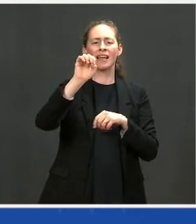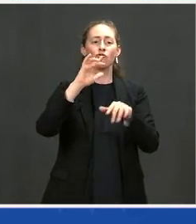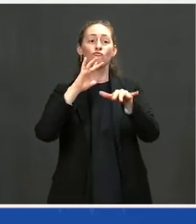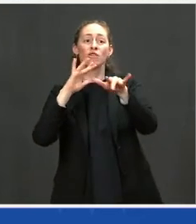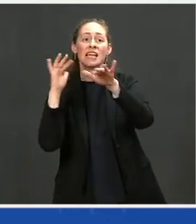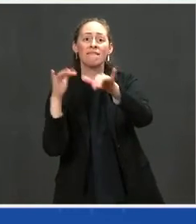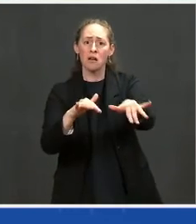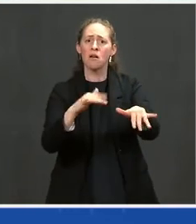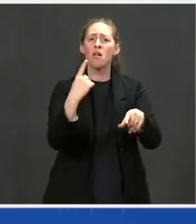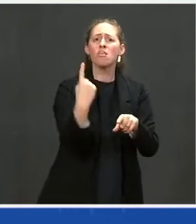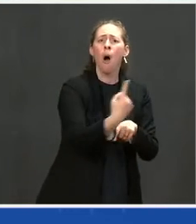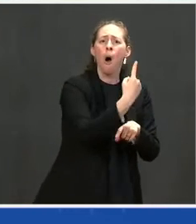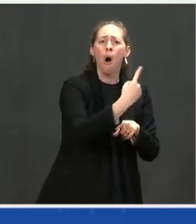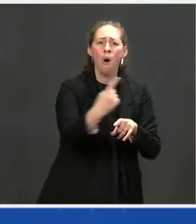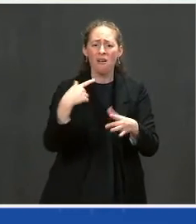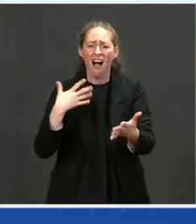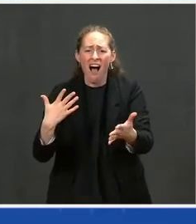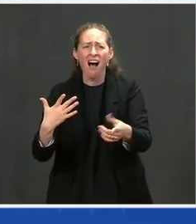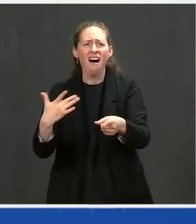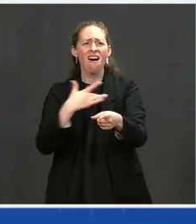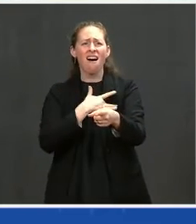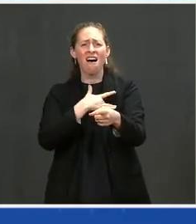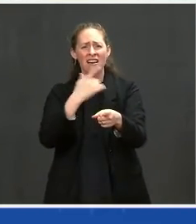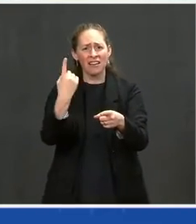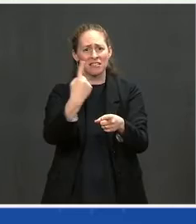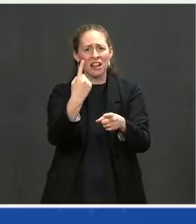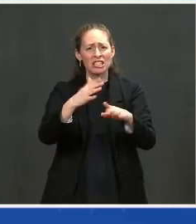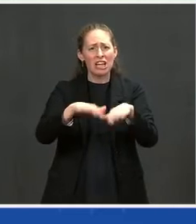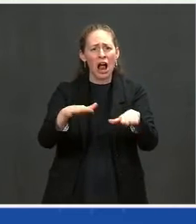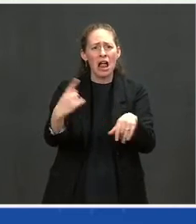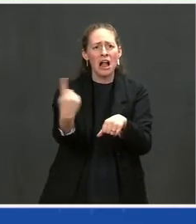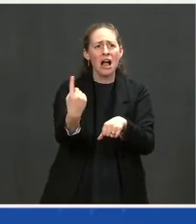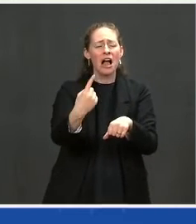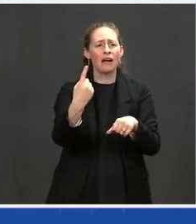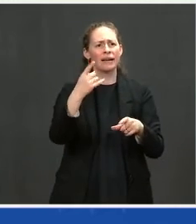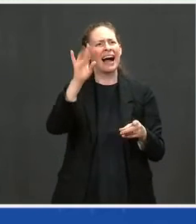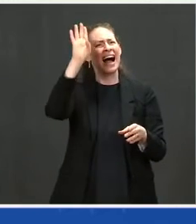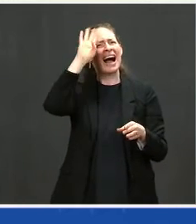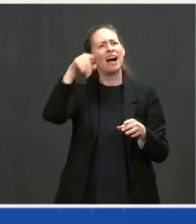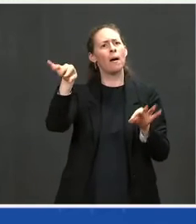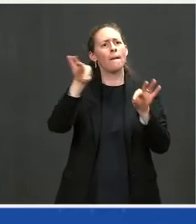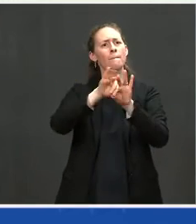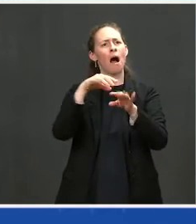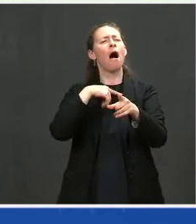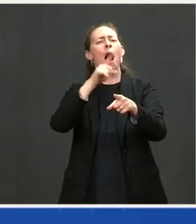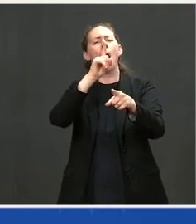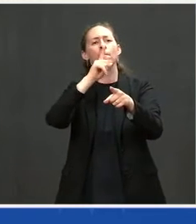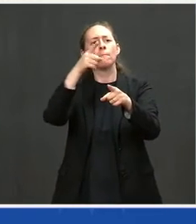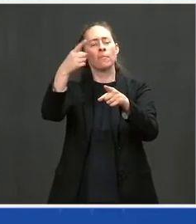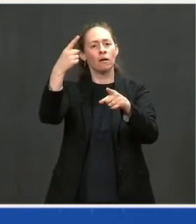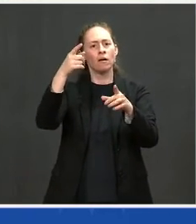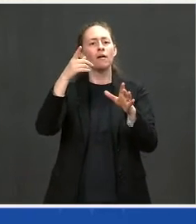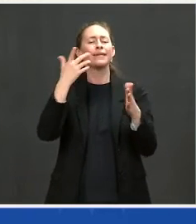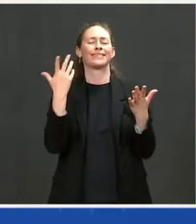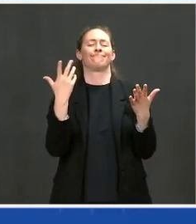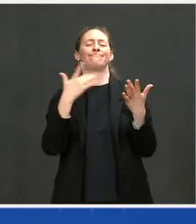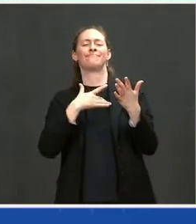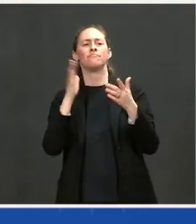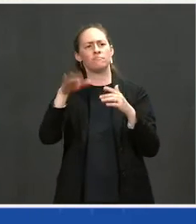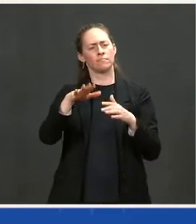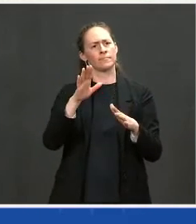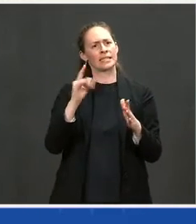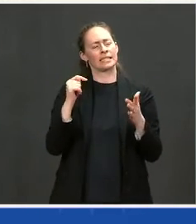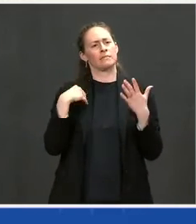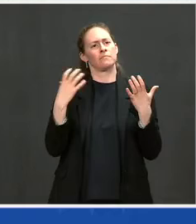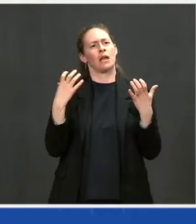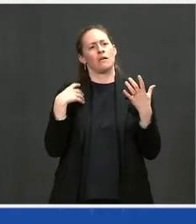we're doing there, and it's an important point to understand. I know you understand it. I don't mean to say it that way. An important point to focus on. The